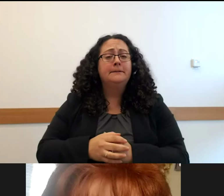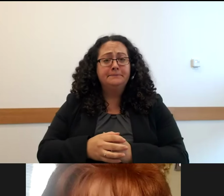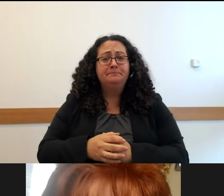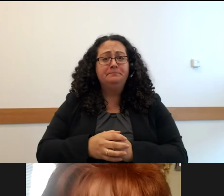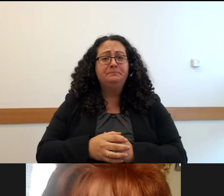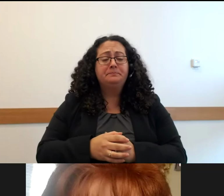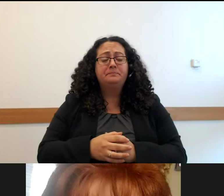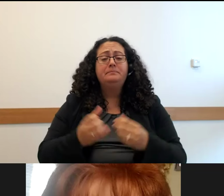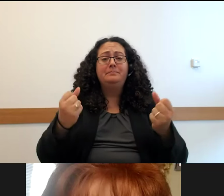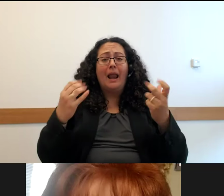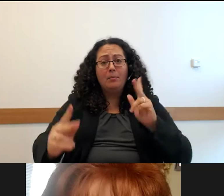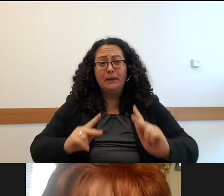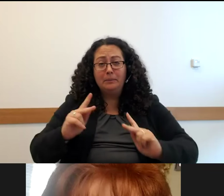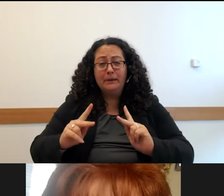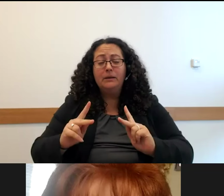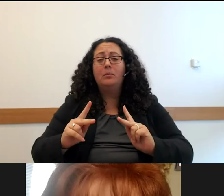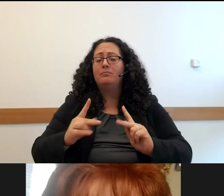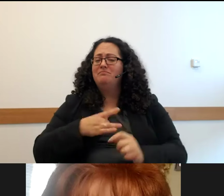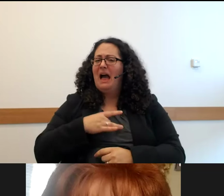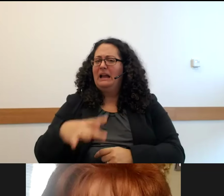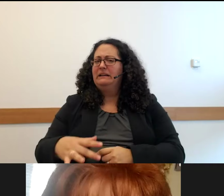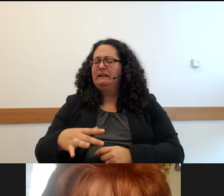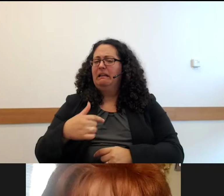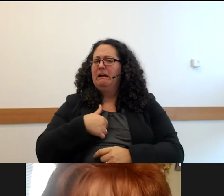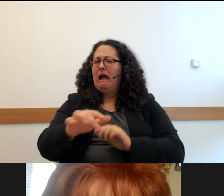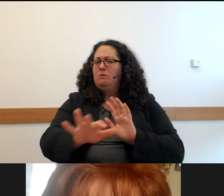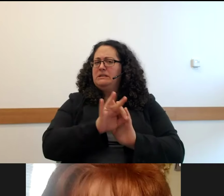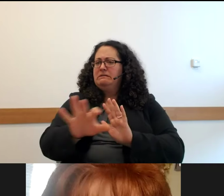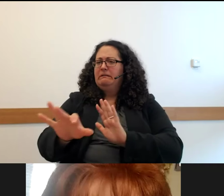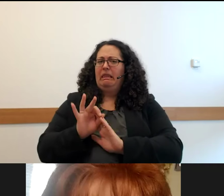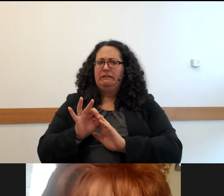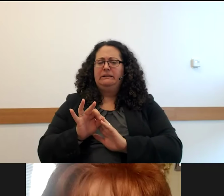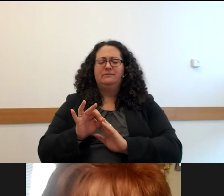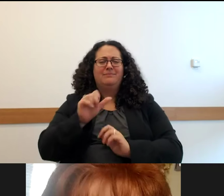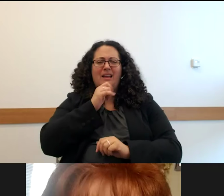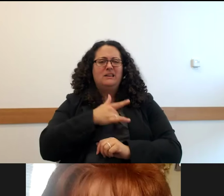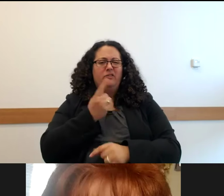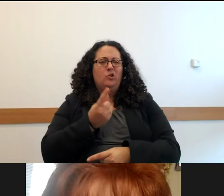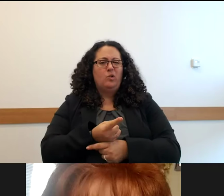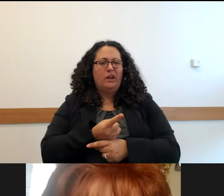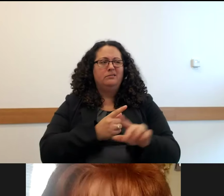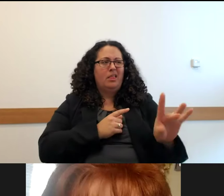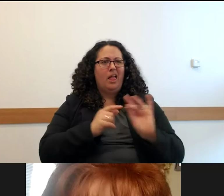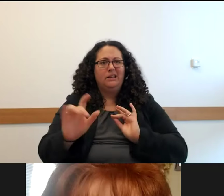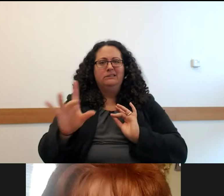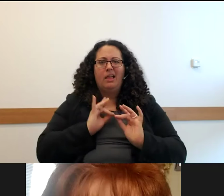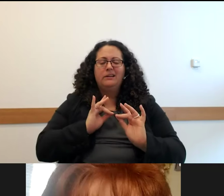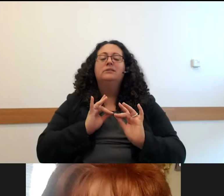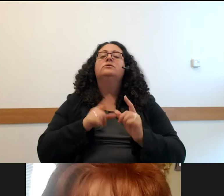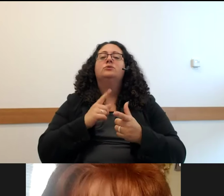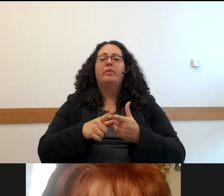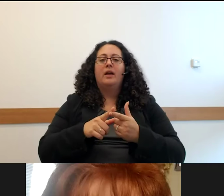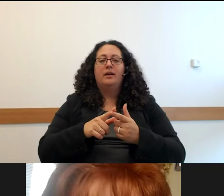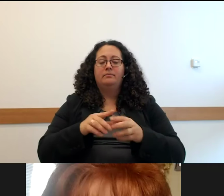The amount of people where I also didn't like the fact that I was selecting the candidates didn't seem right to me. So I put that back on the